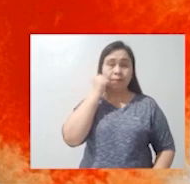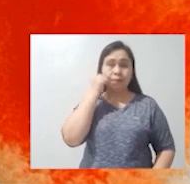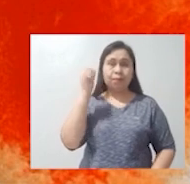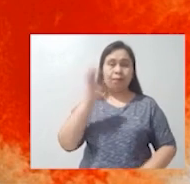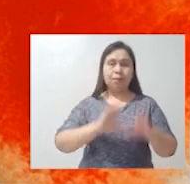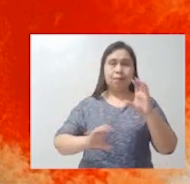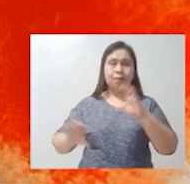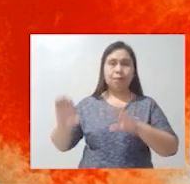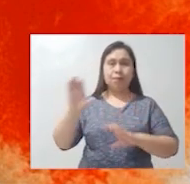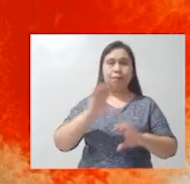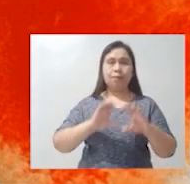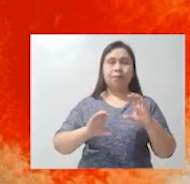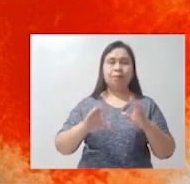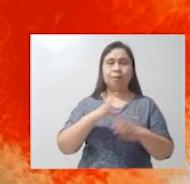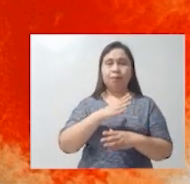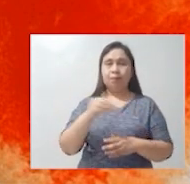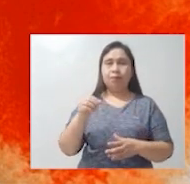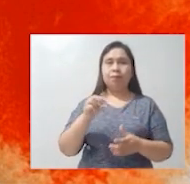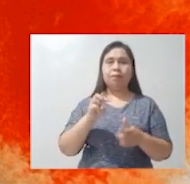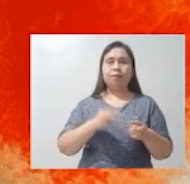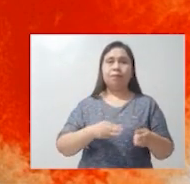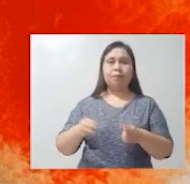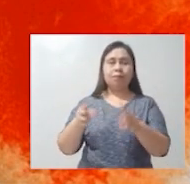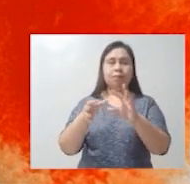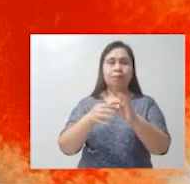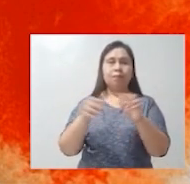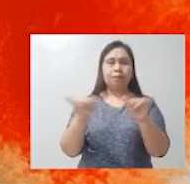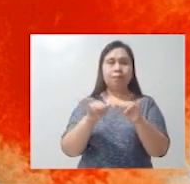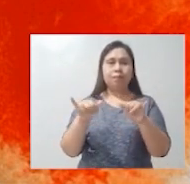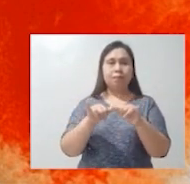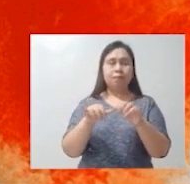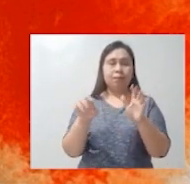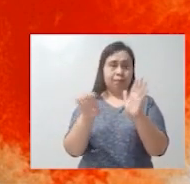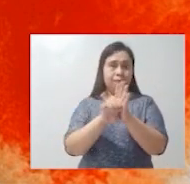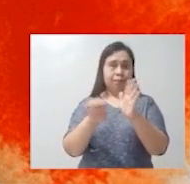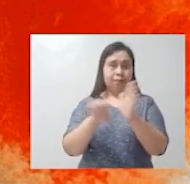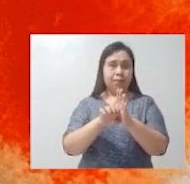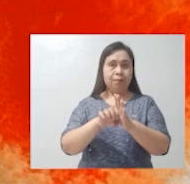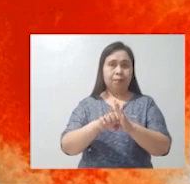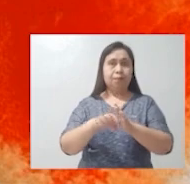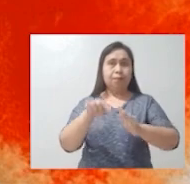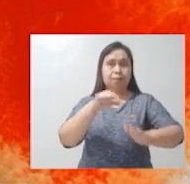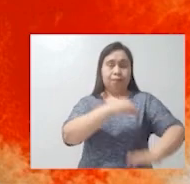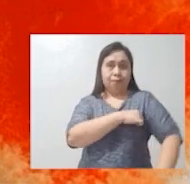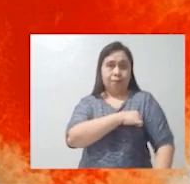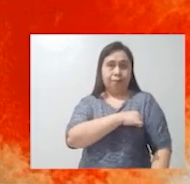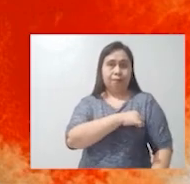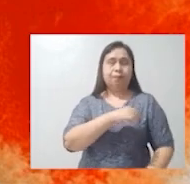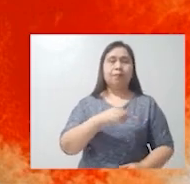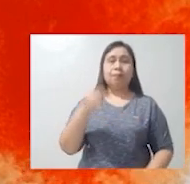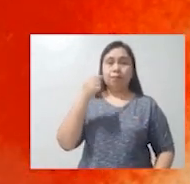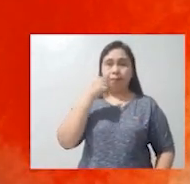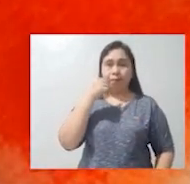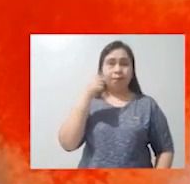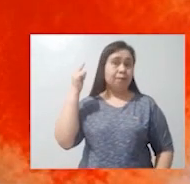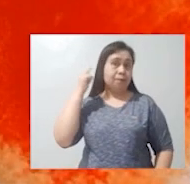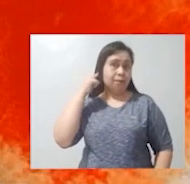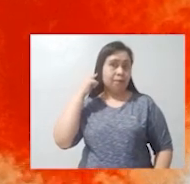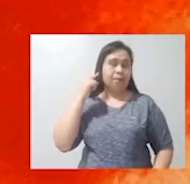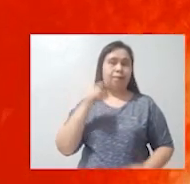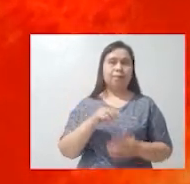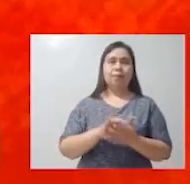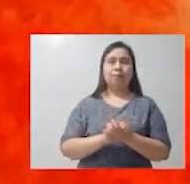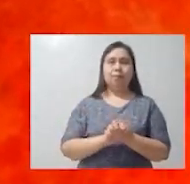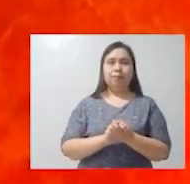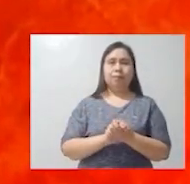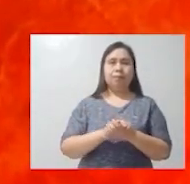of measurement, such as oral, rectal, ear, and armpit readings. The average